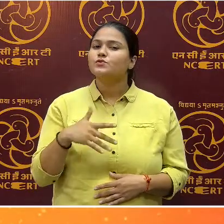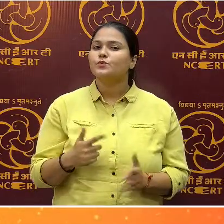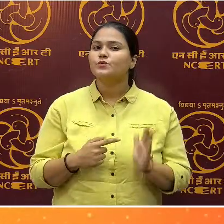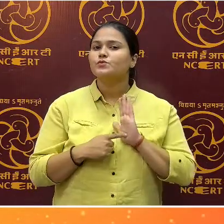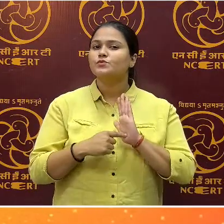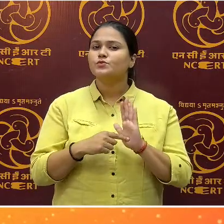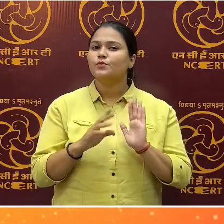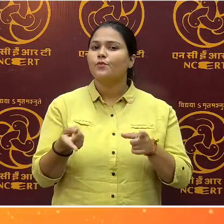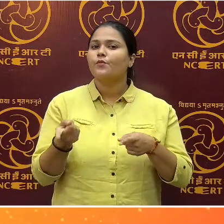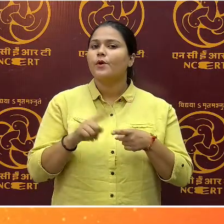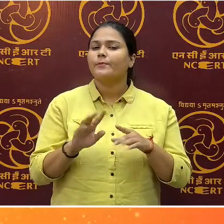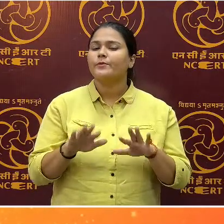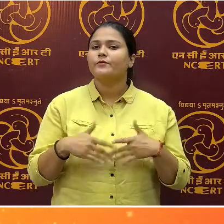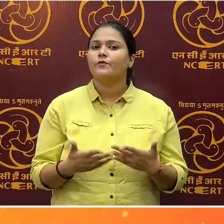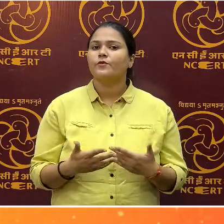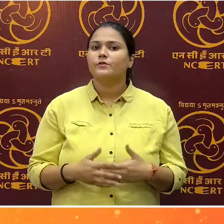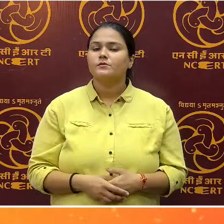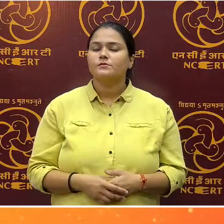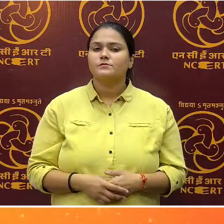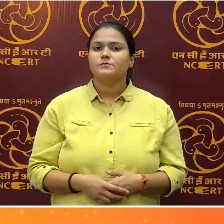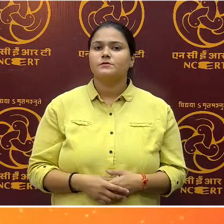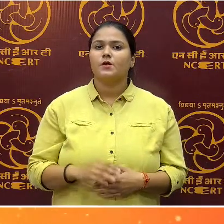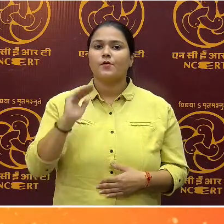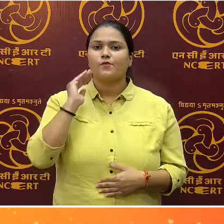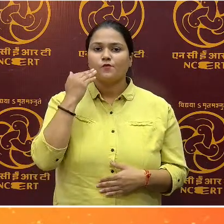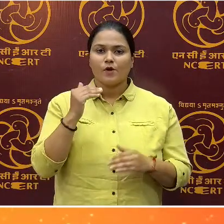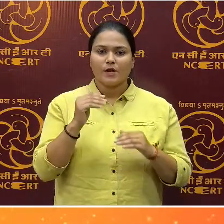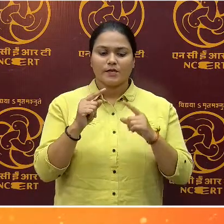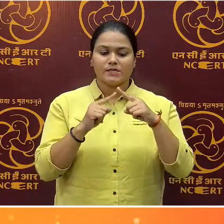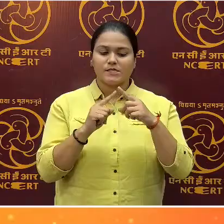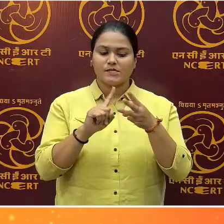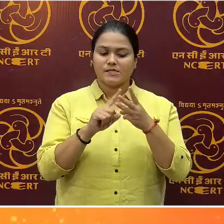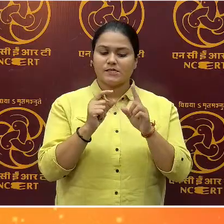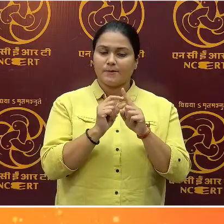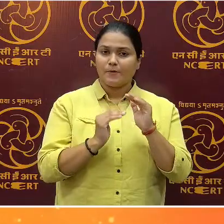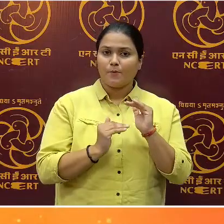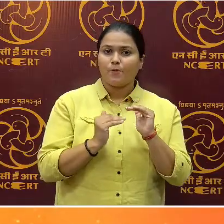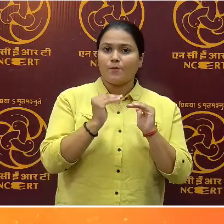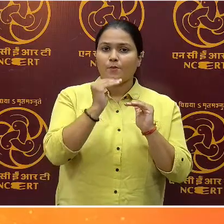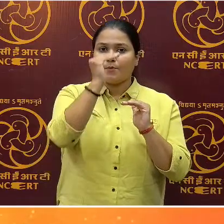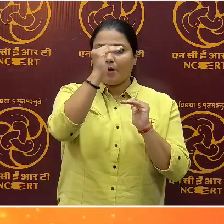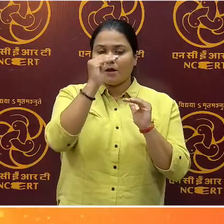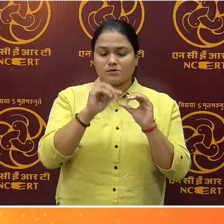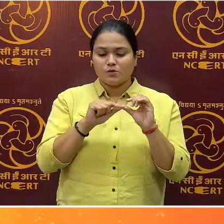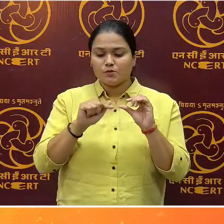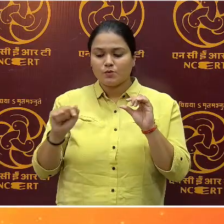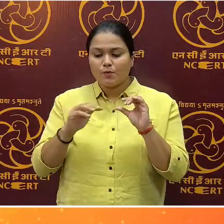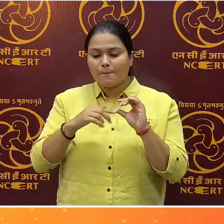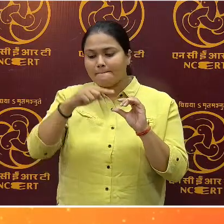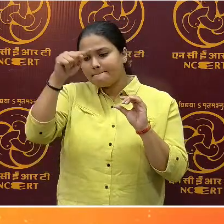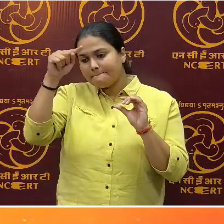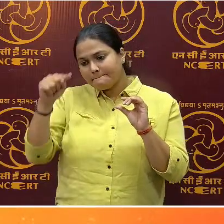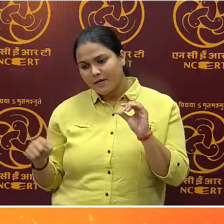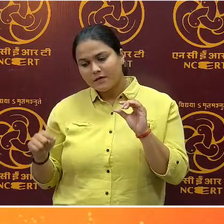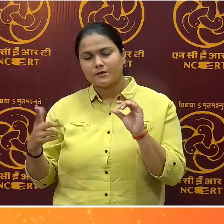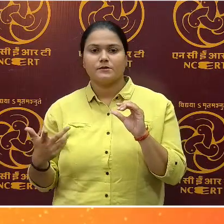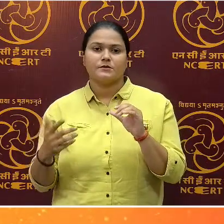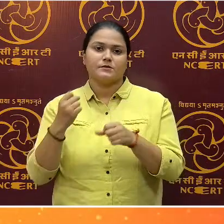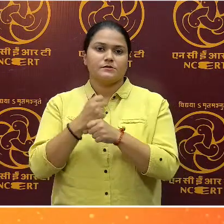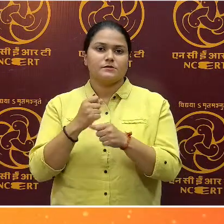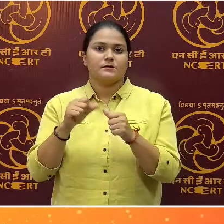happens to the solubility when the temperature increases, the solubility of the gas, it